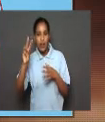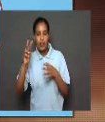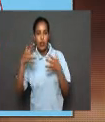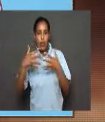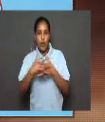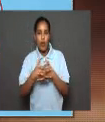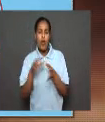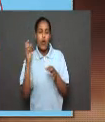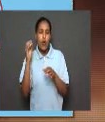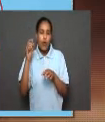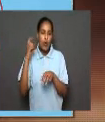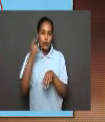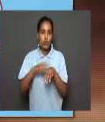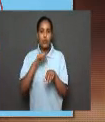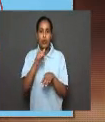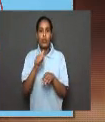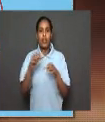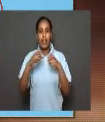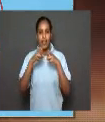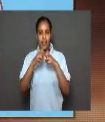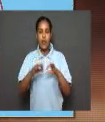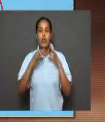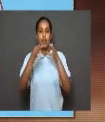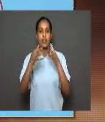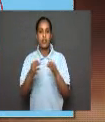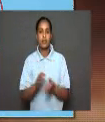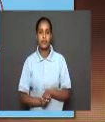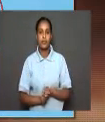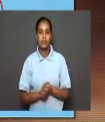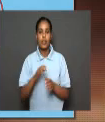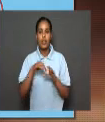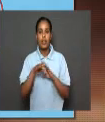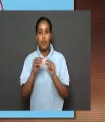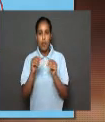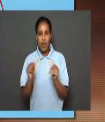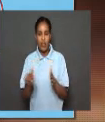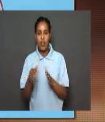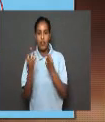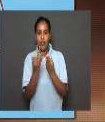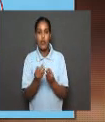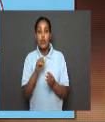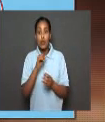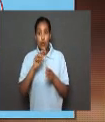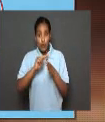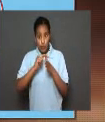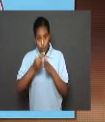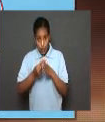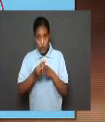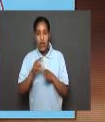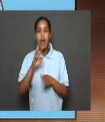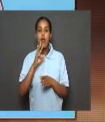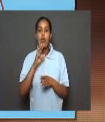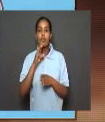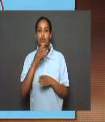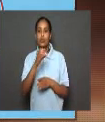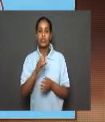are also not electrically conductive in molten form nor in aqueous